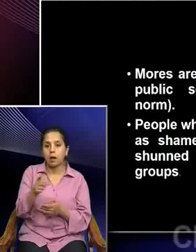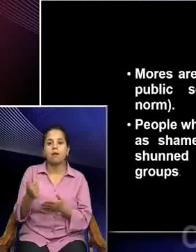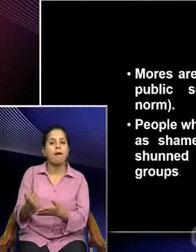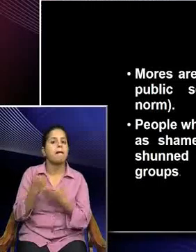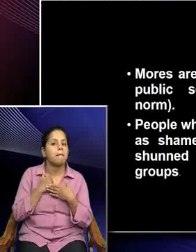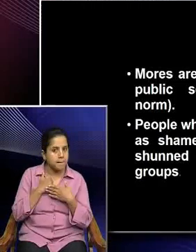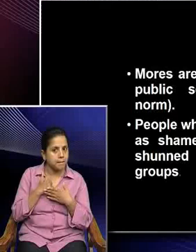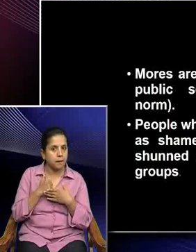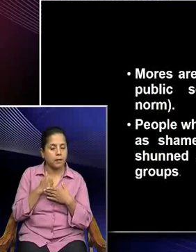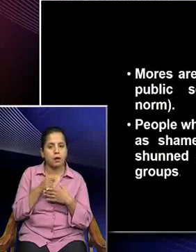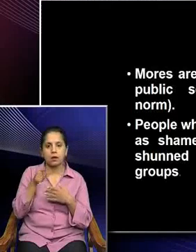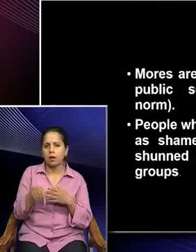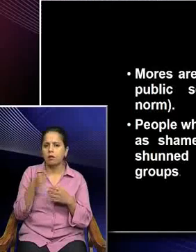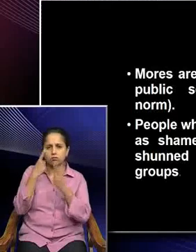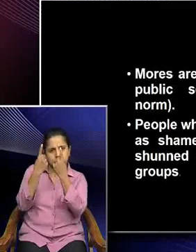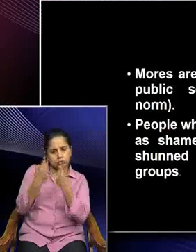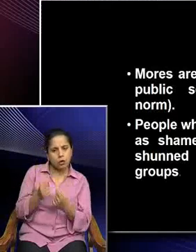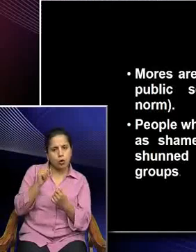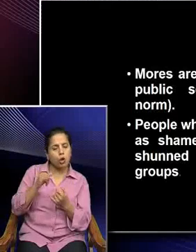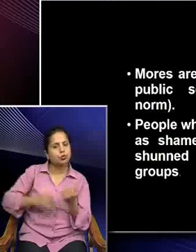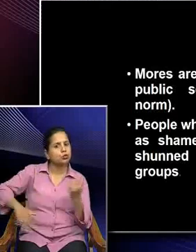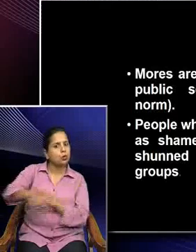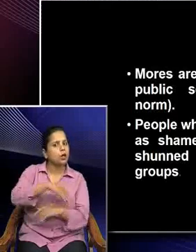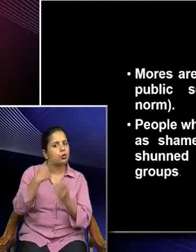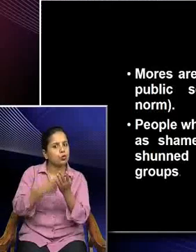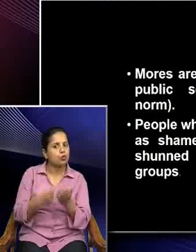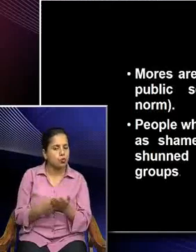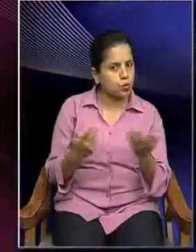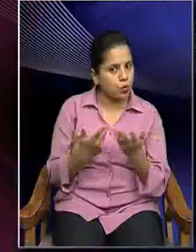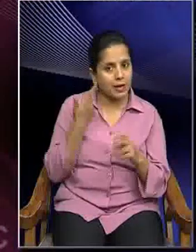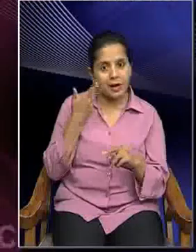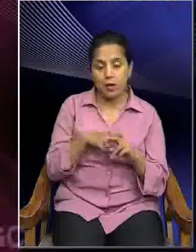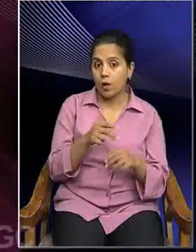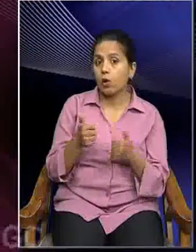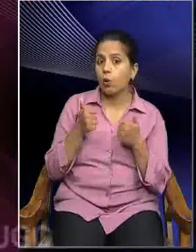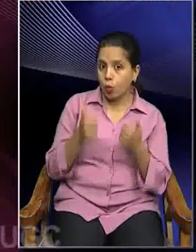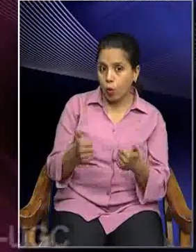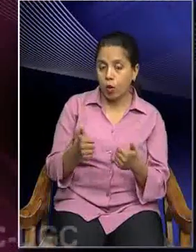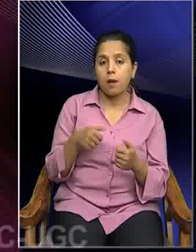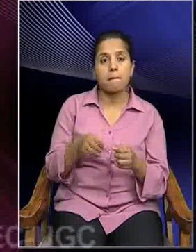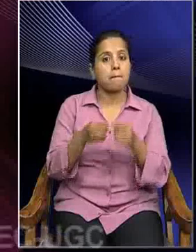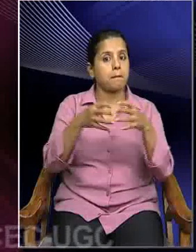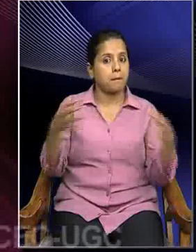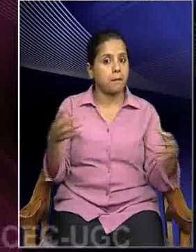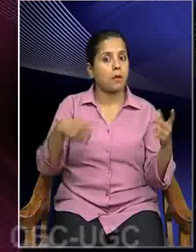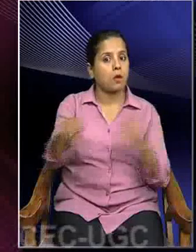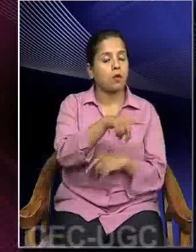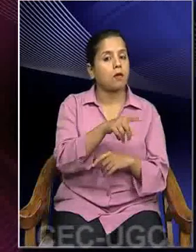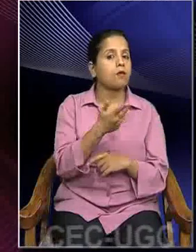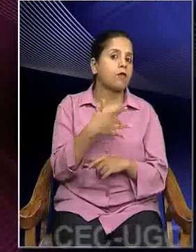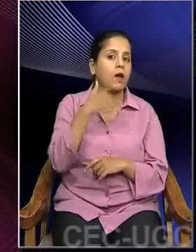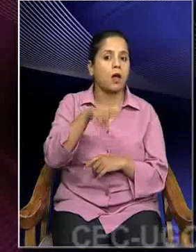to evaluate the norm of the society. If it is good, the majority would kind